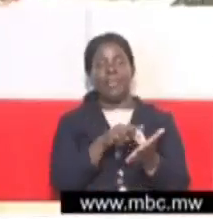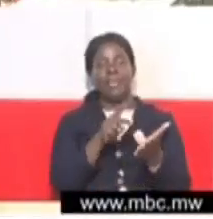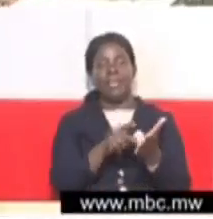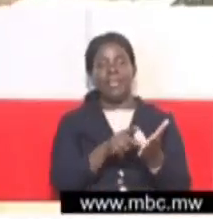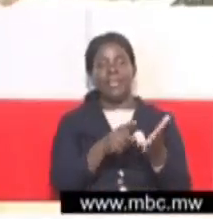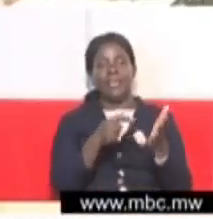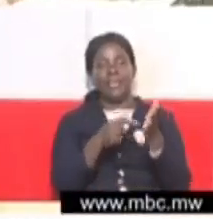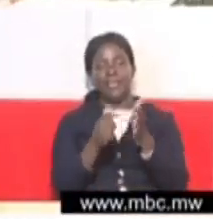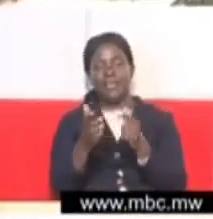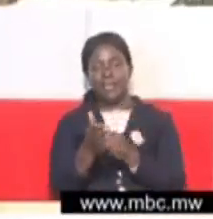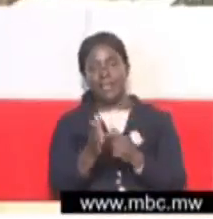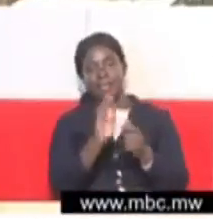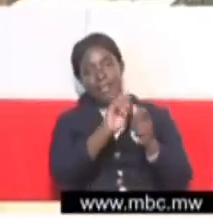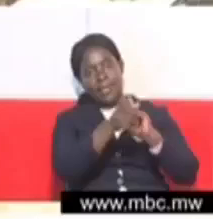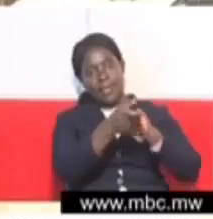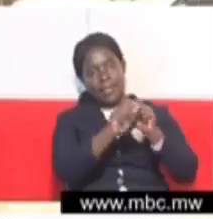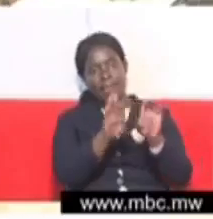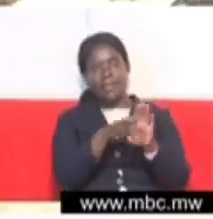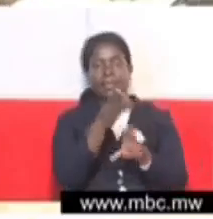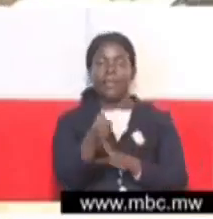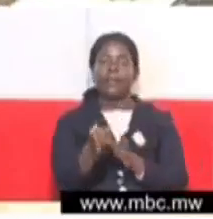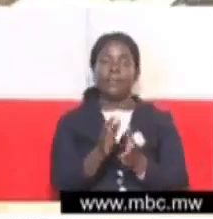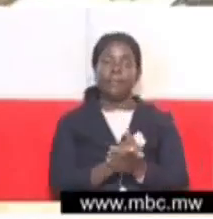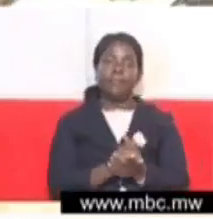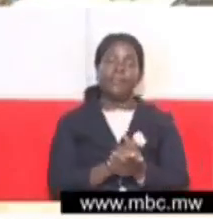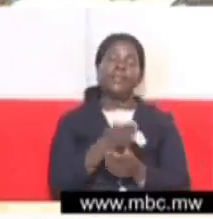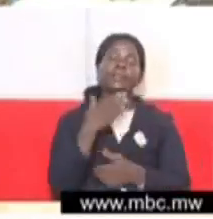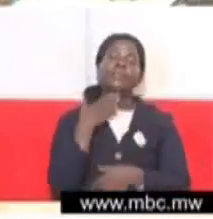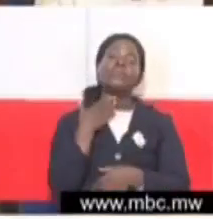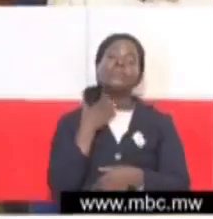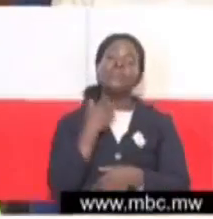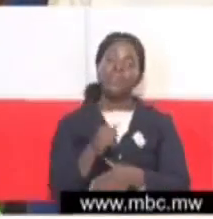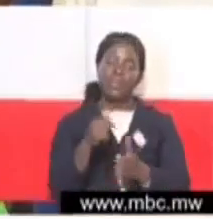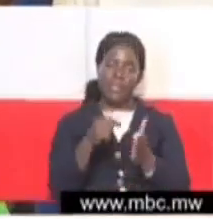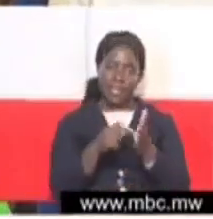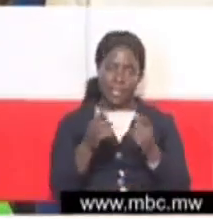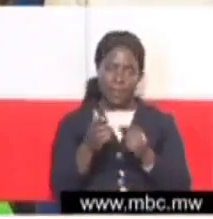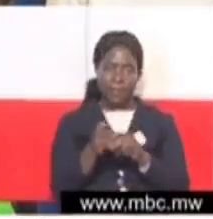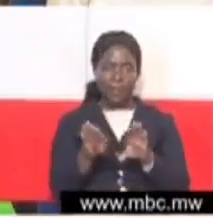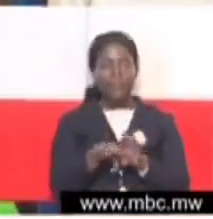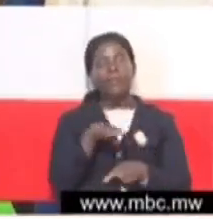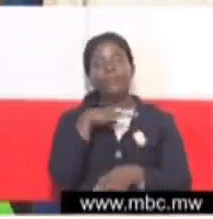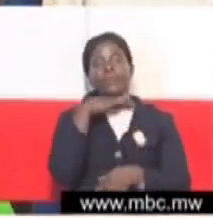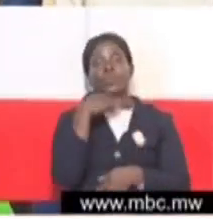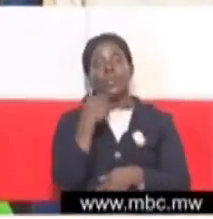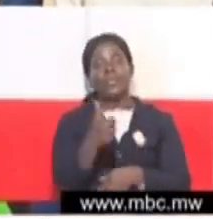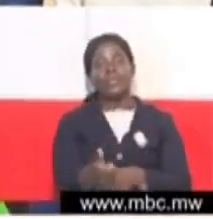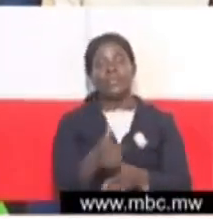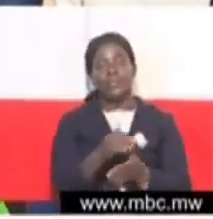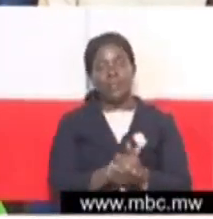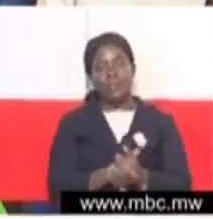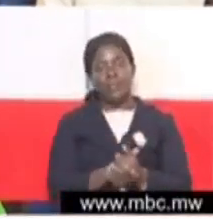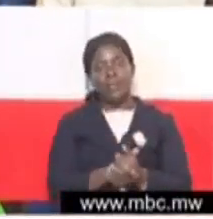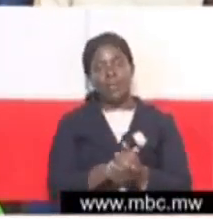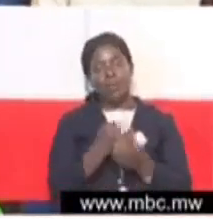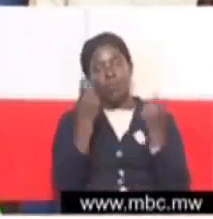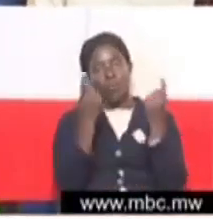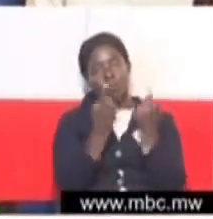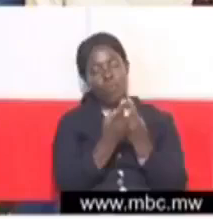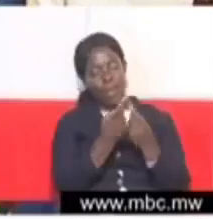are transformed into the likeness of Christ, we'll be able to face the